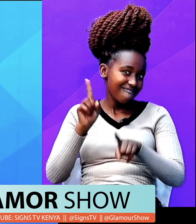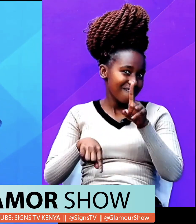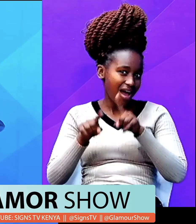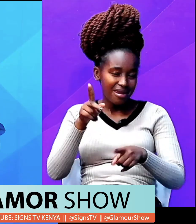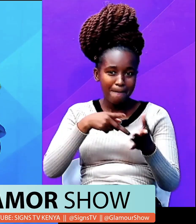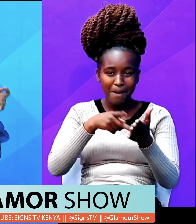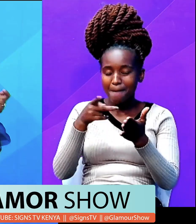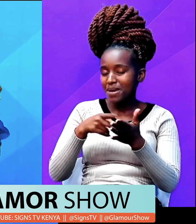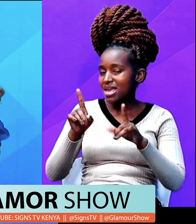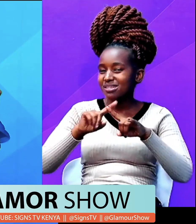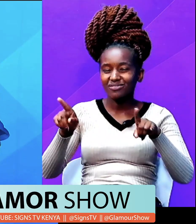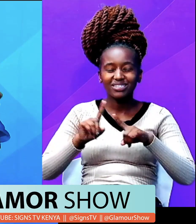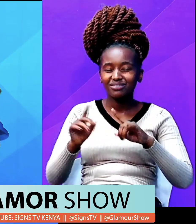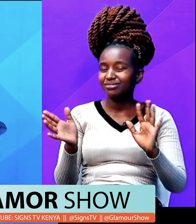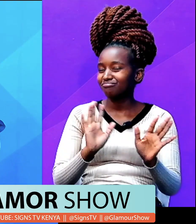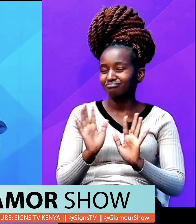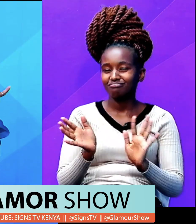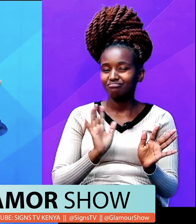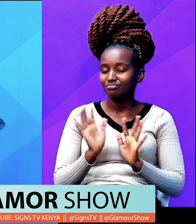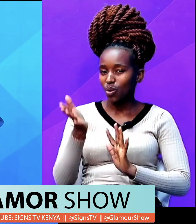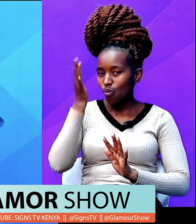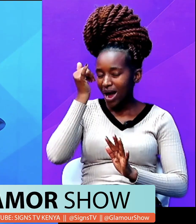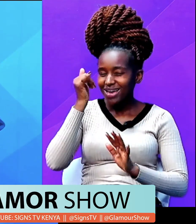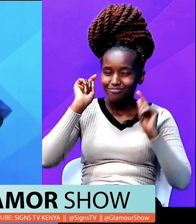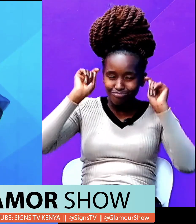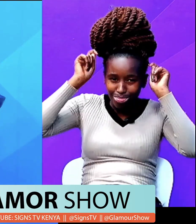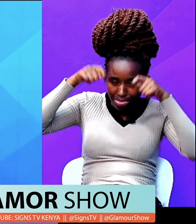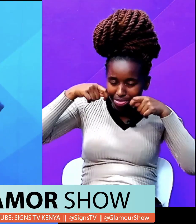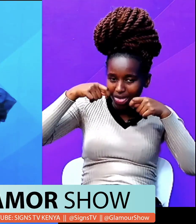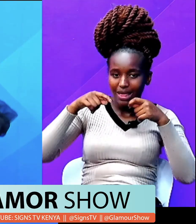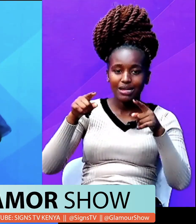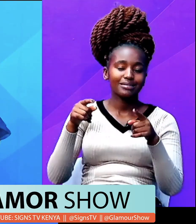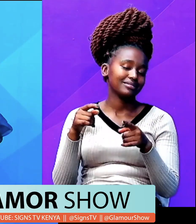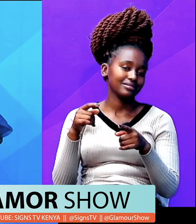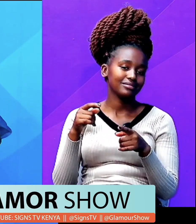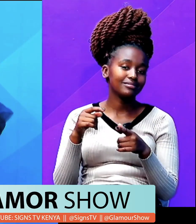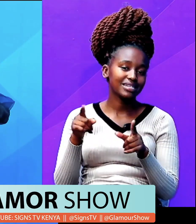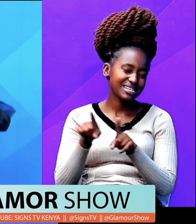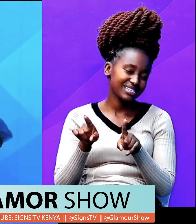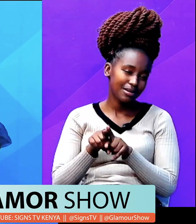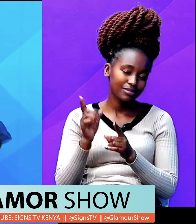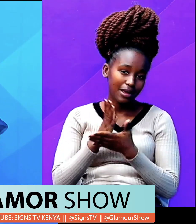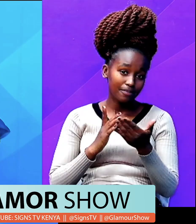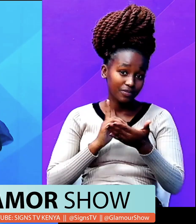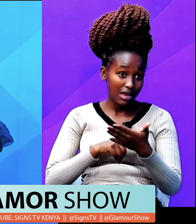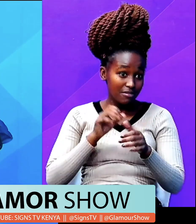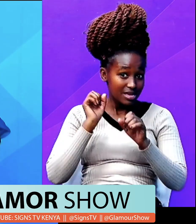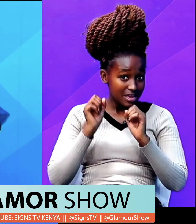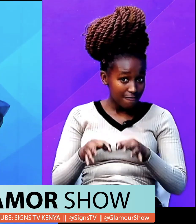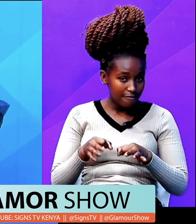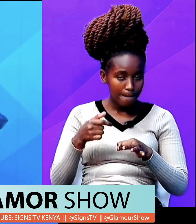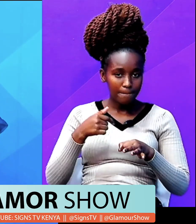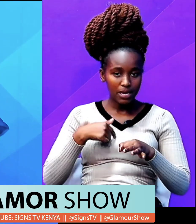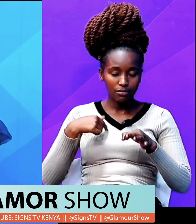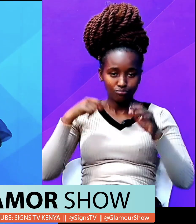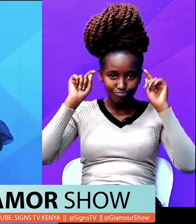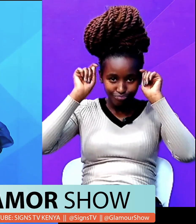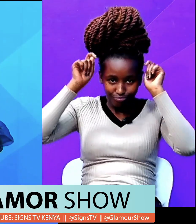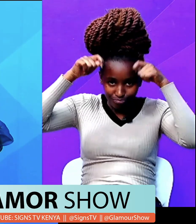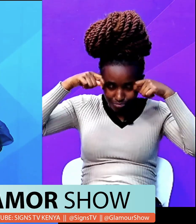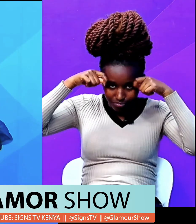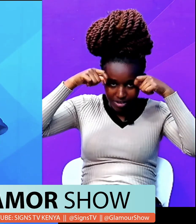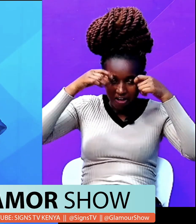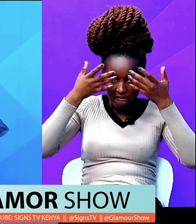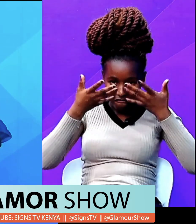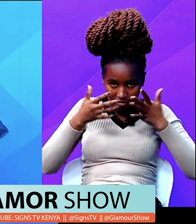The charges remain the same, because once the install is done on the lace, we work on the styling, and this is the main